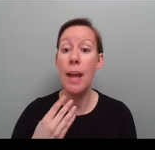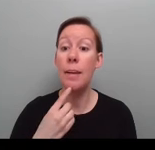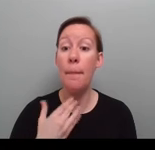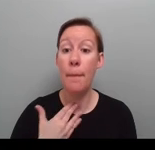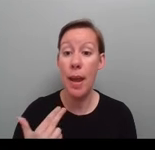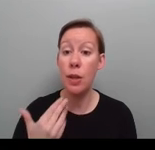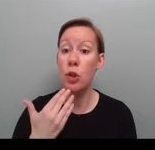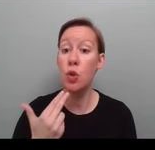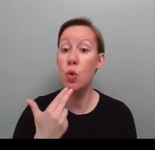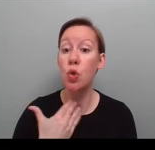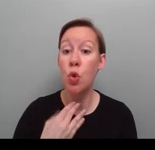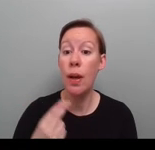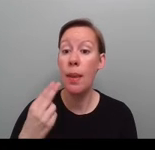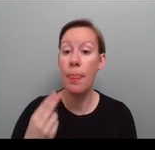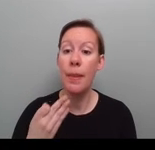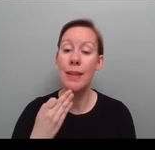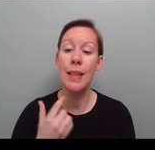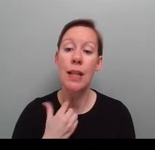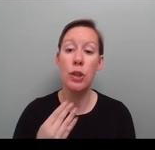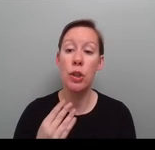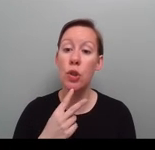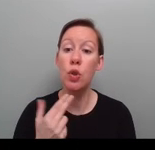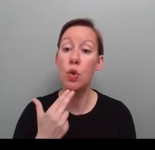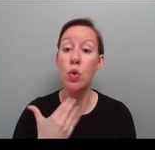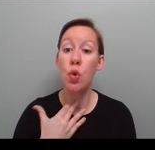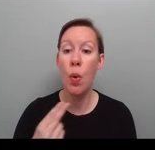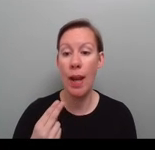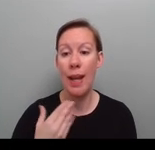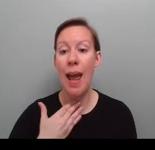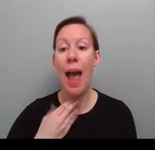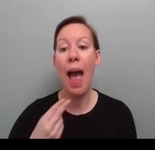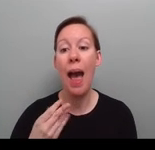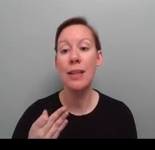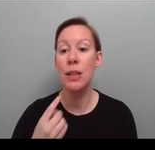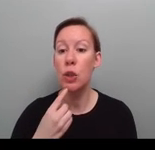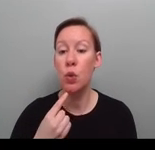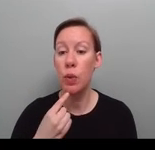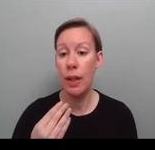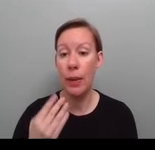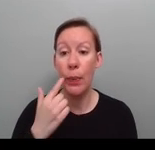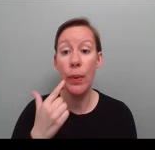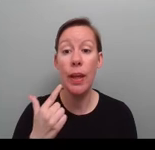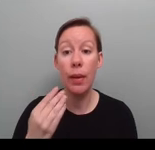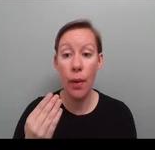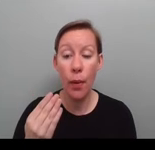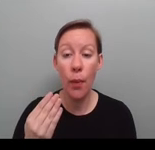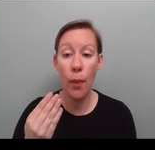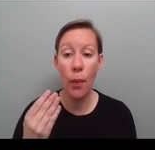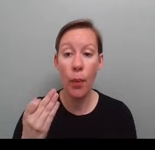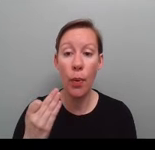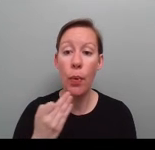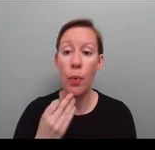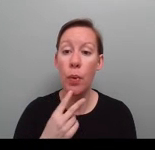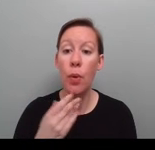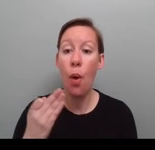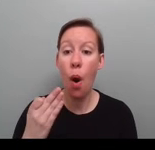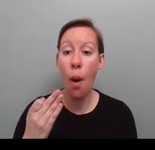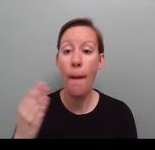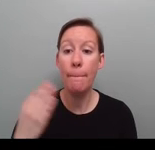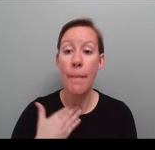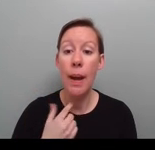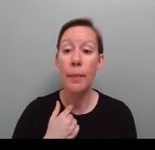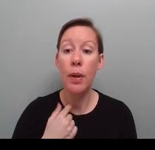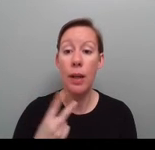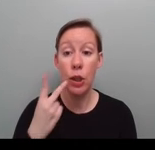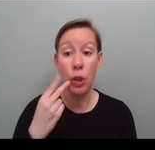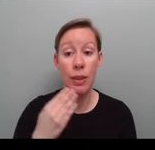the session. When you're joining a session, you're joining it as a student, and you need to make sure that we can know who you are. So to do that, you're going to